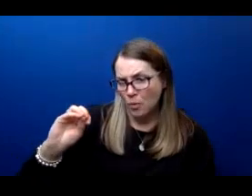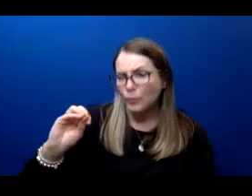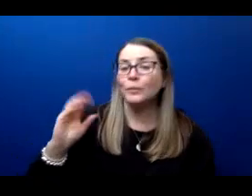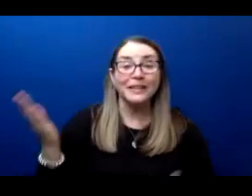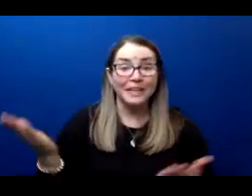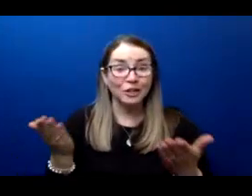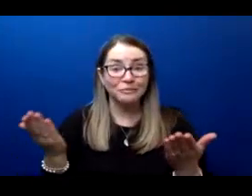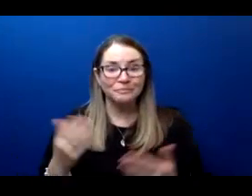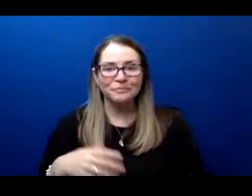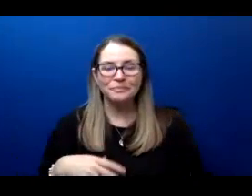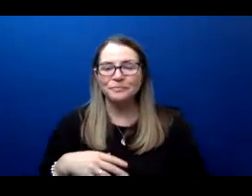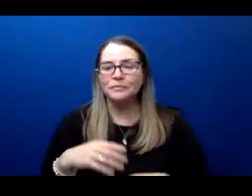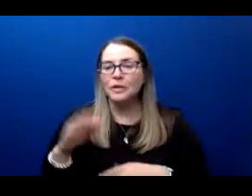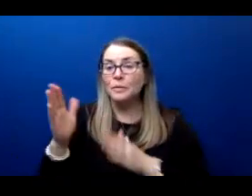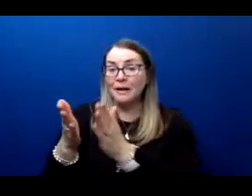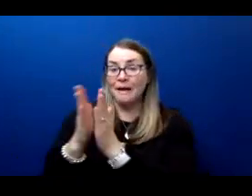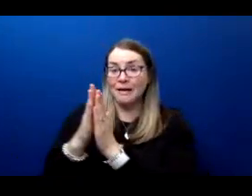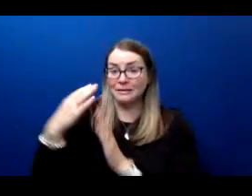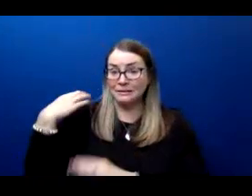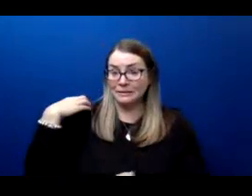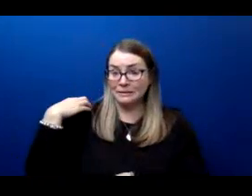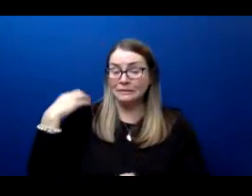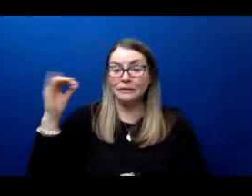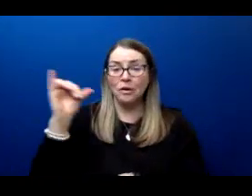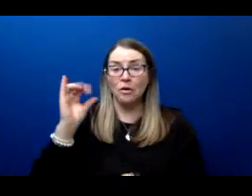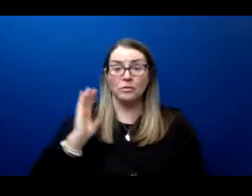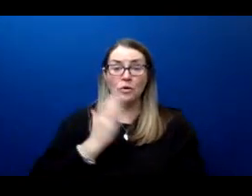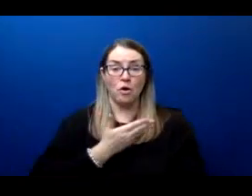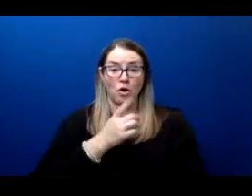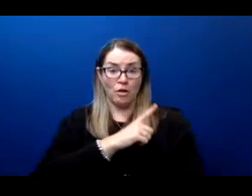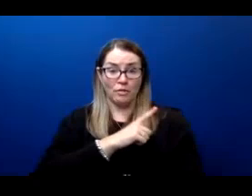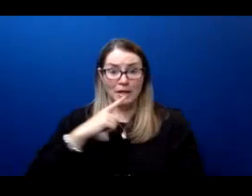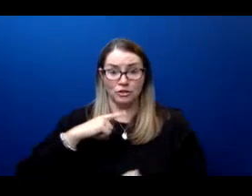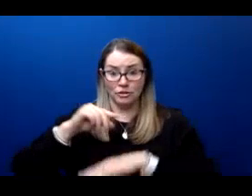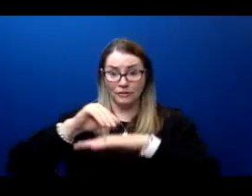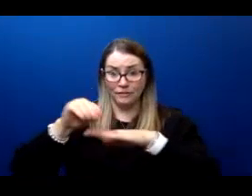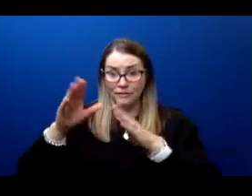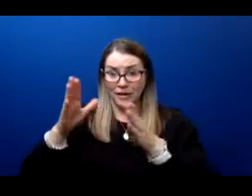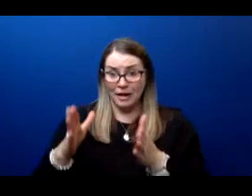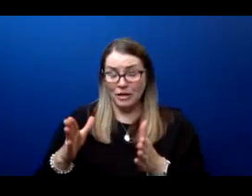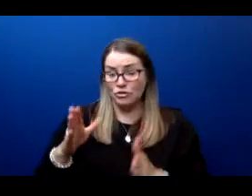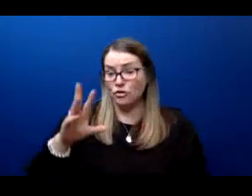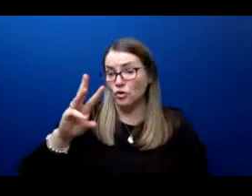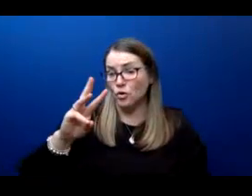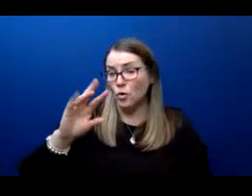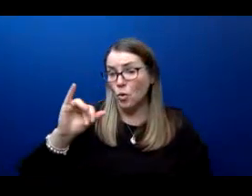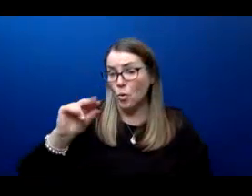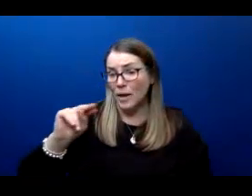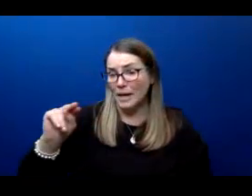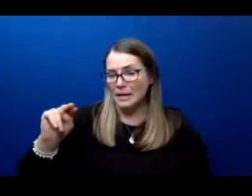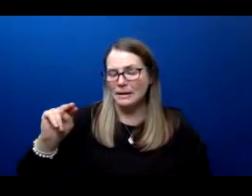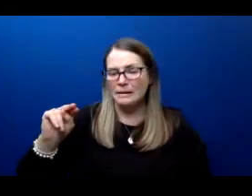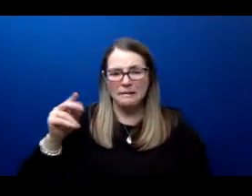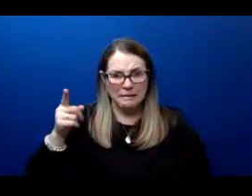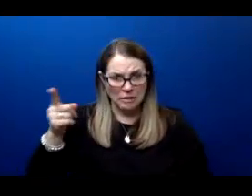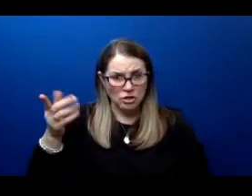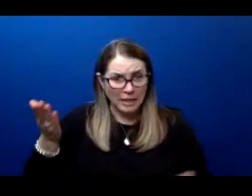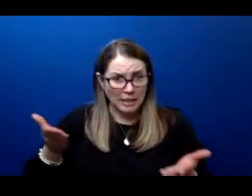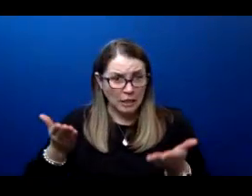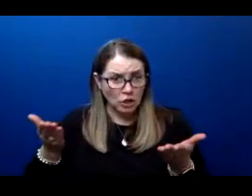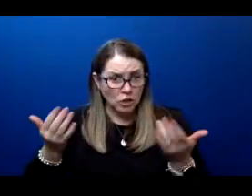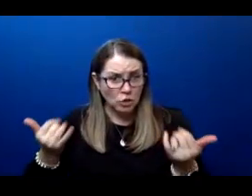like to ask if our ex officio member, Legislative Advisor Senator Rochelle Wynn, has joined the meeting. We'll give a moment to see if she